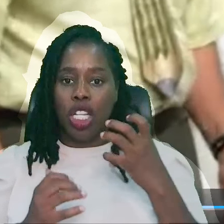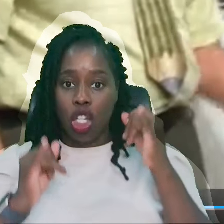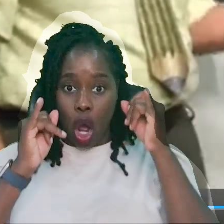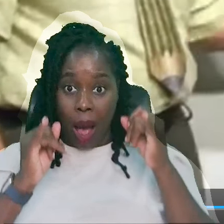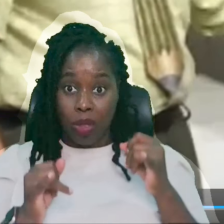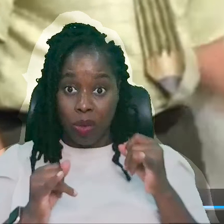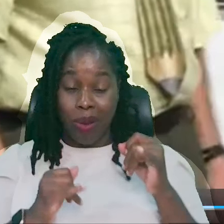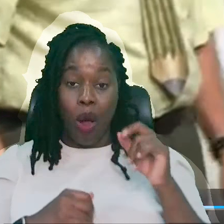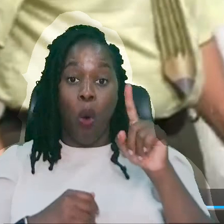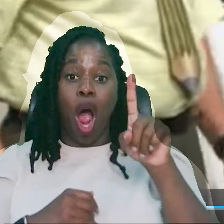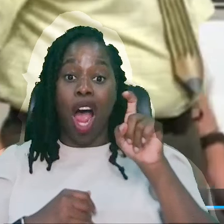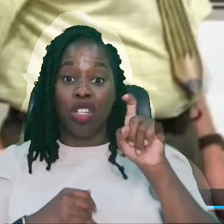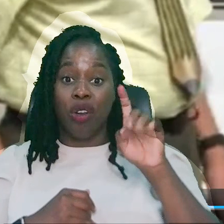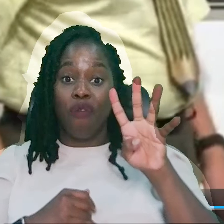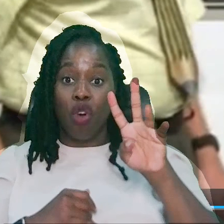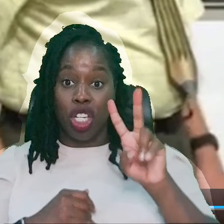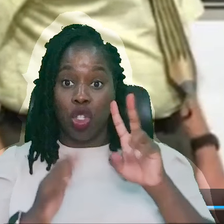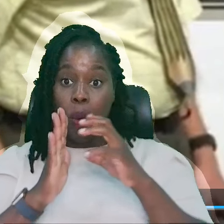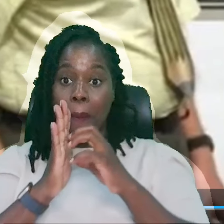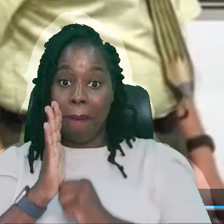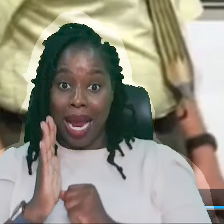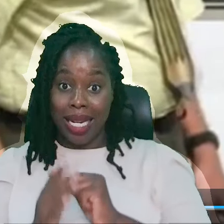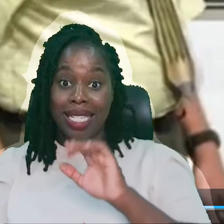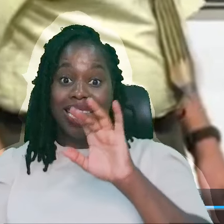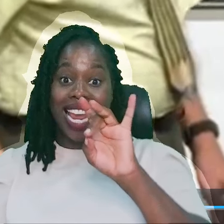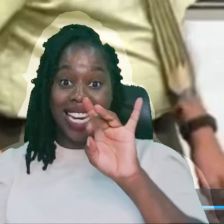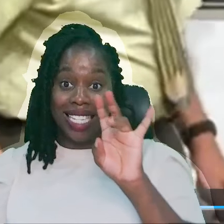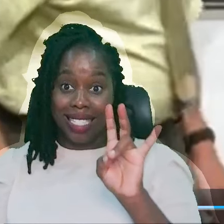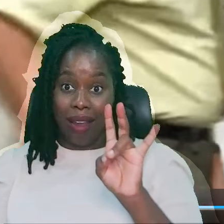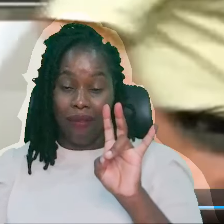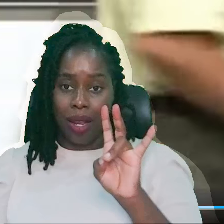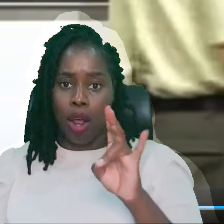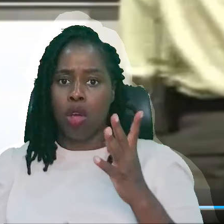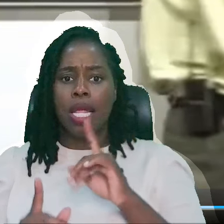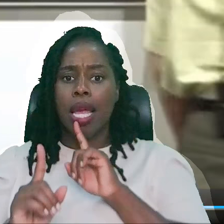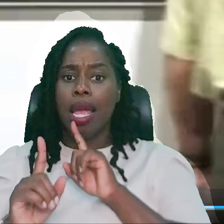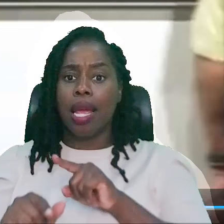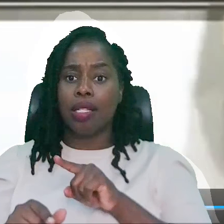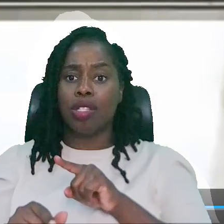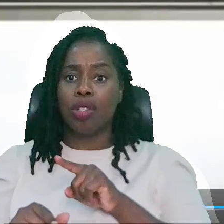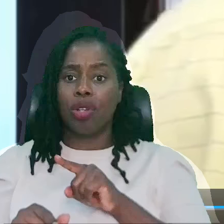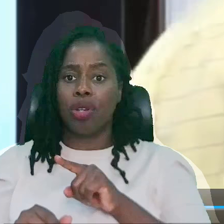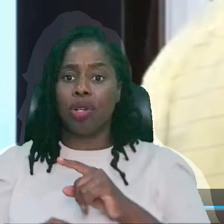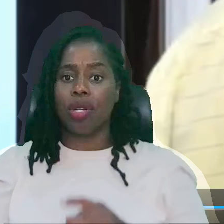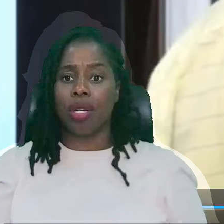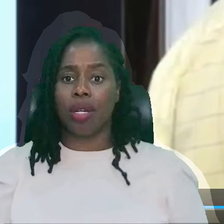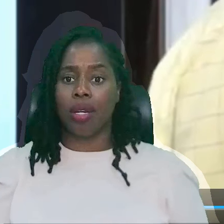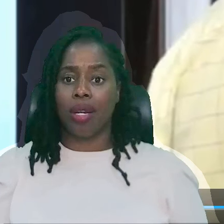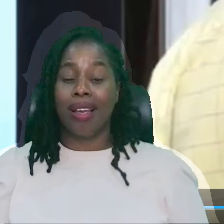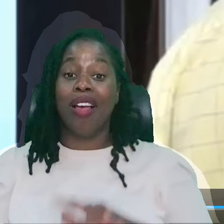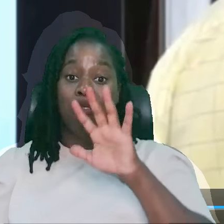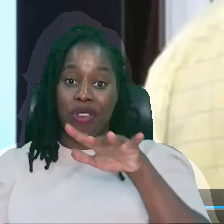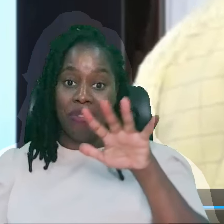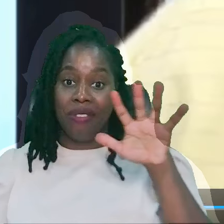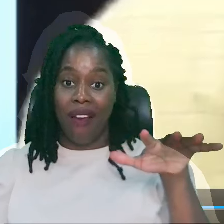subtract in the wrong order, take the absolute value of your answer. I guess that's a total of